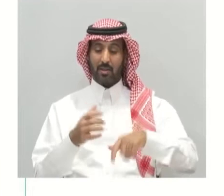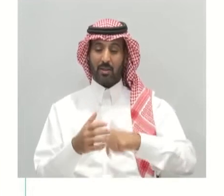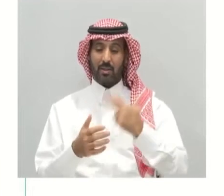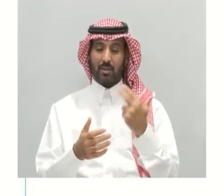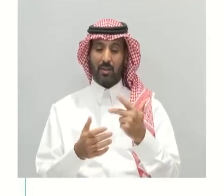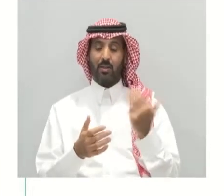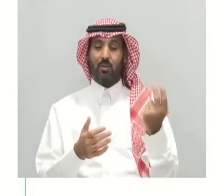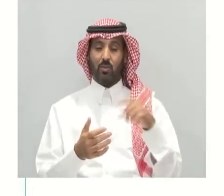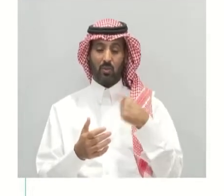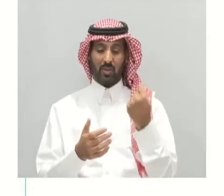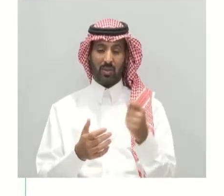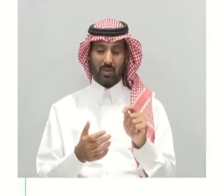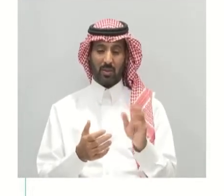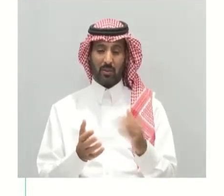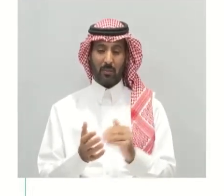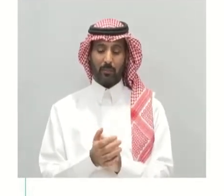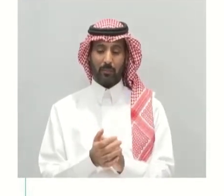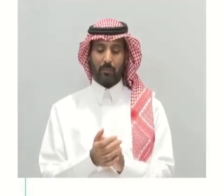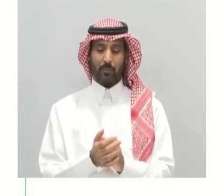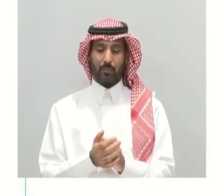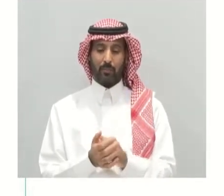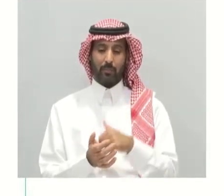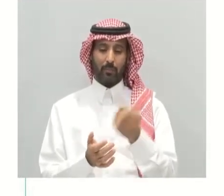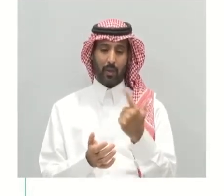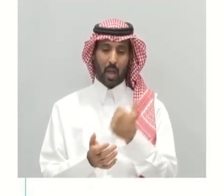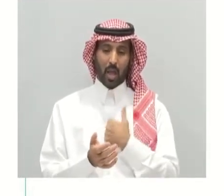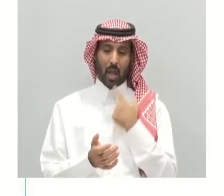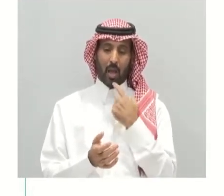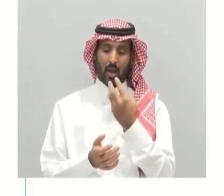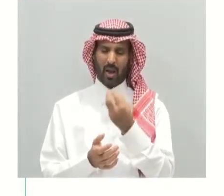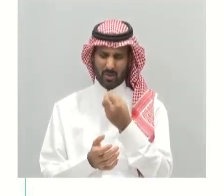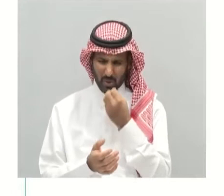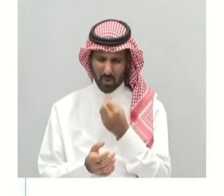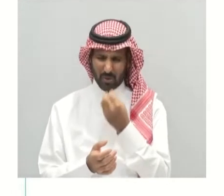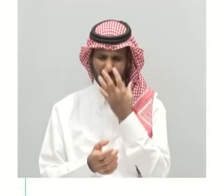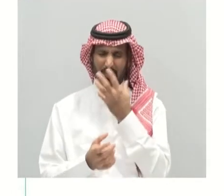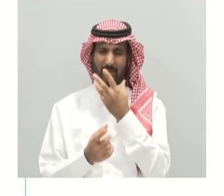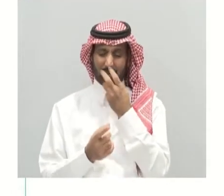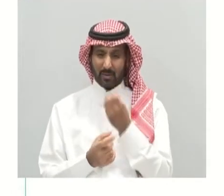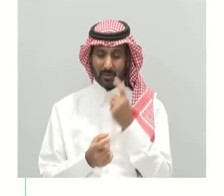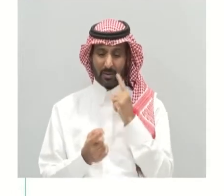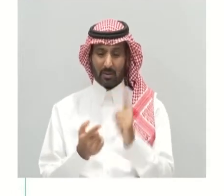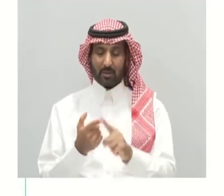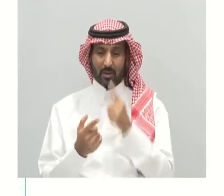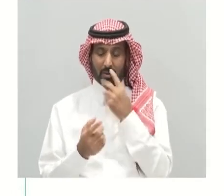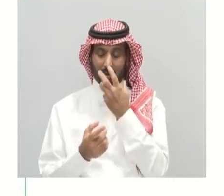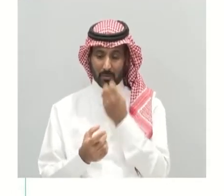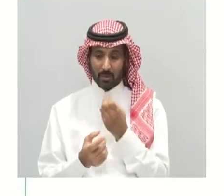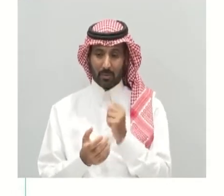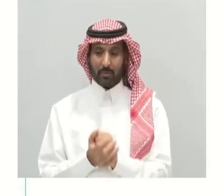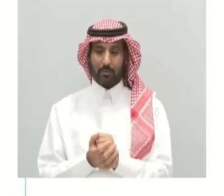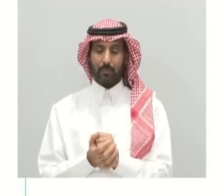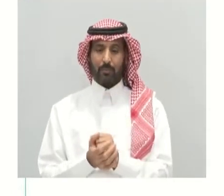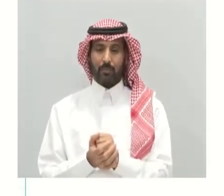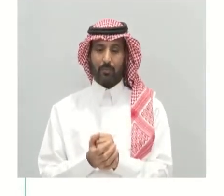8-0. Number seven, I caught a cold. I